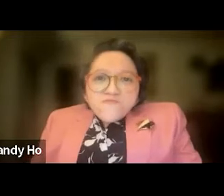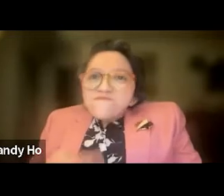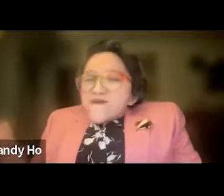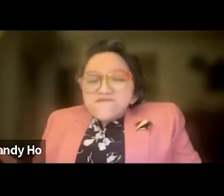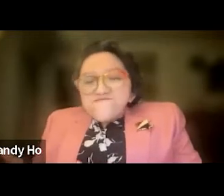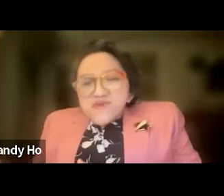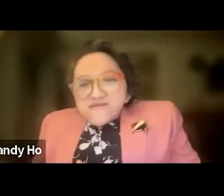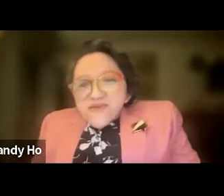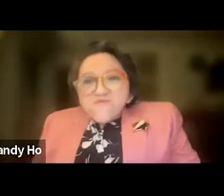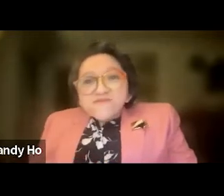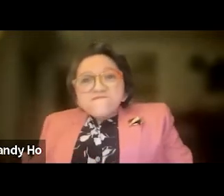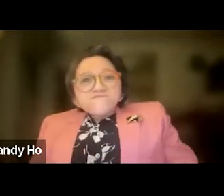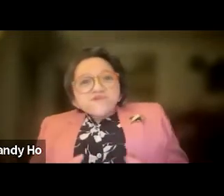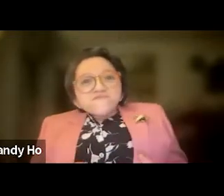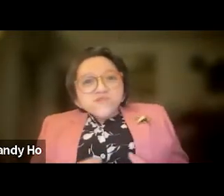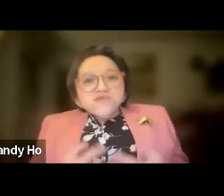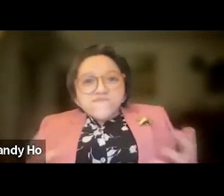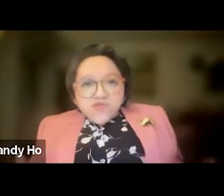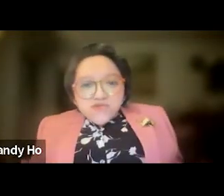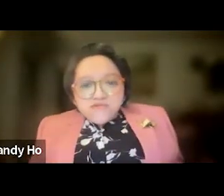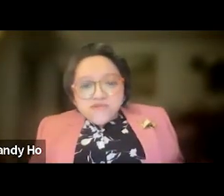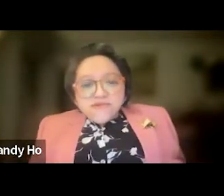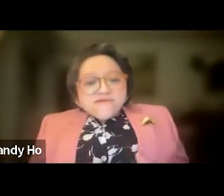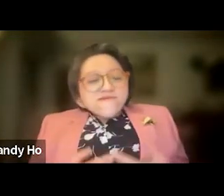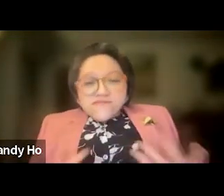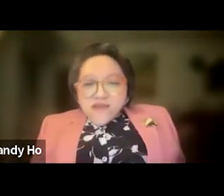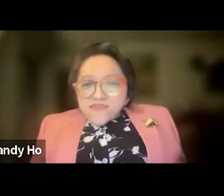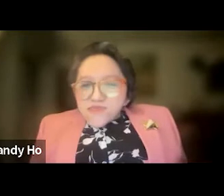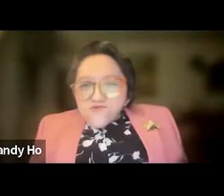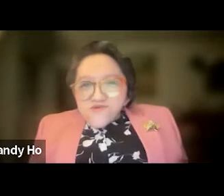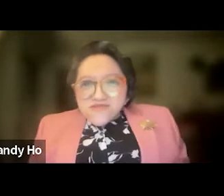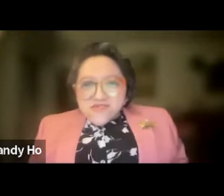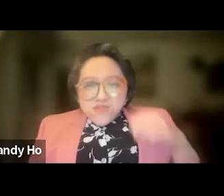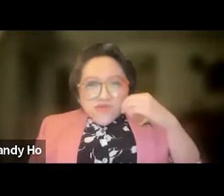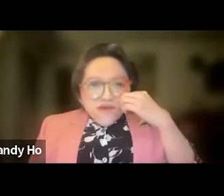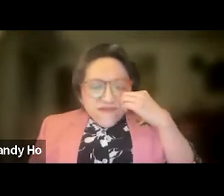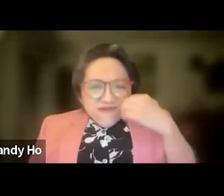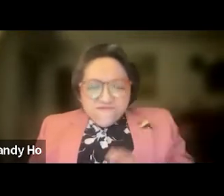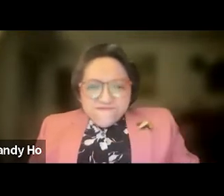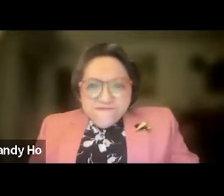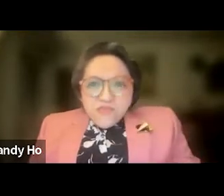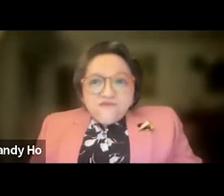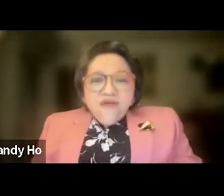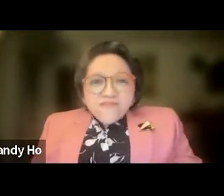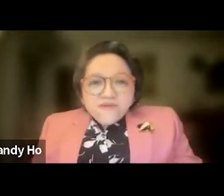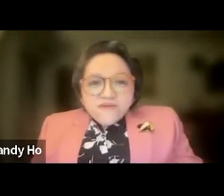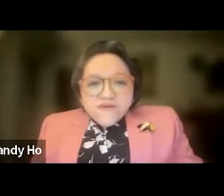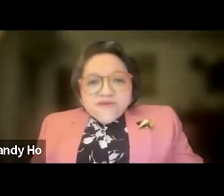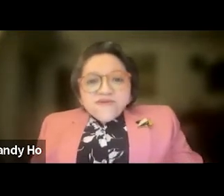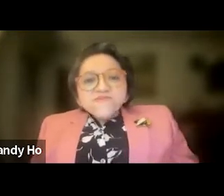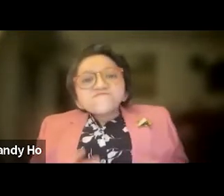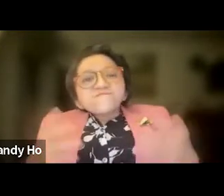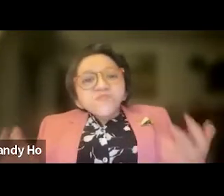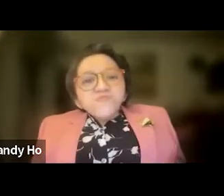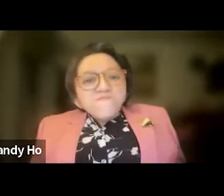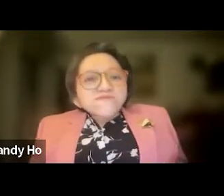So all of the inventiveness and wisdom from disability communities is not new to disability justice. Rather,